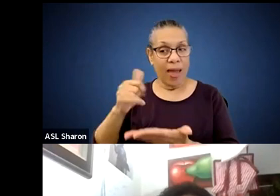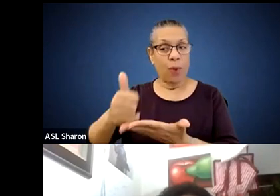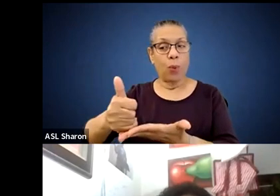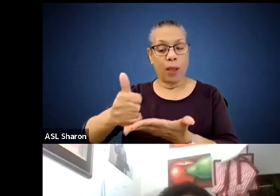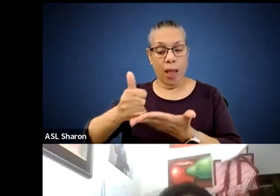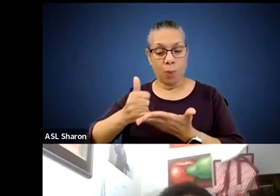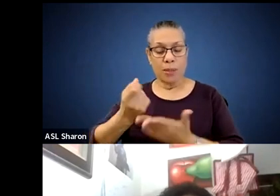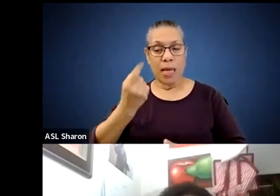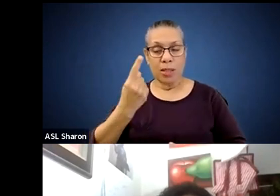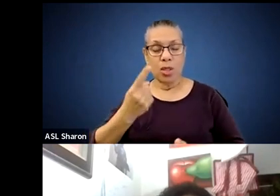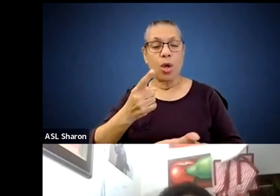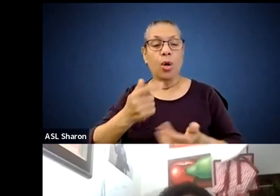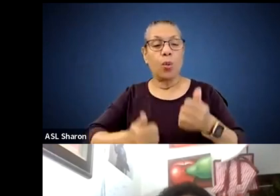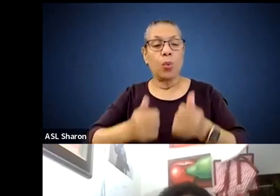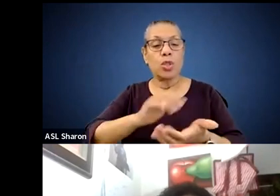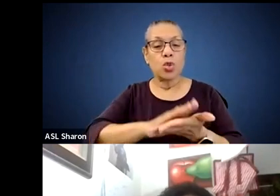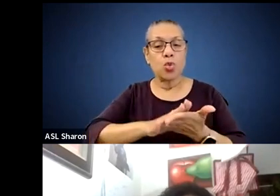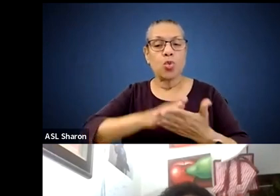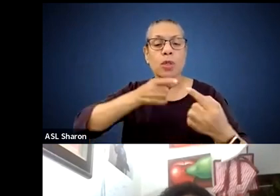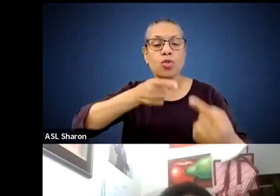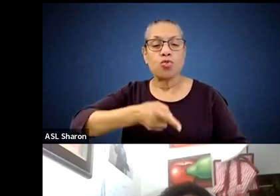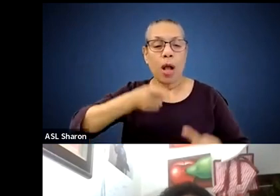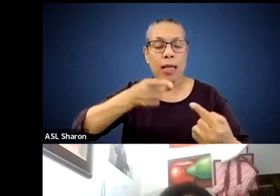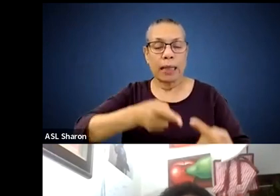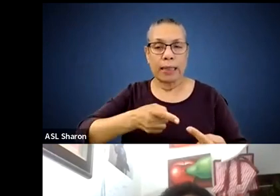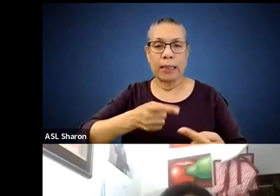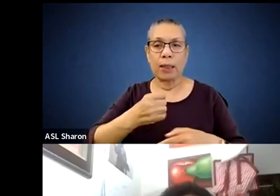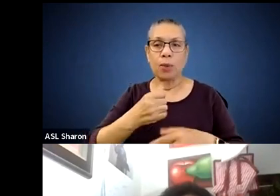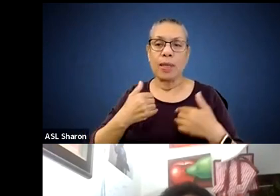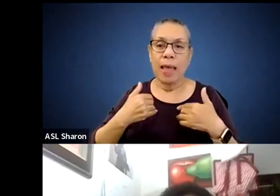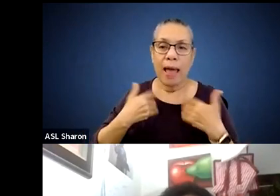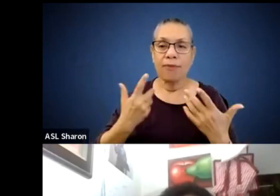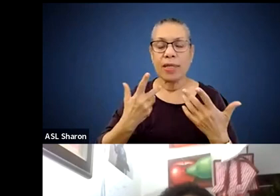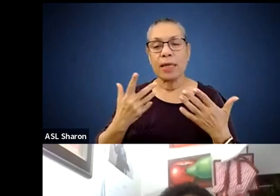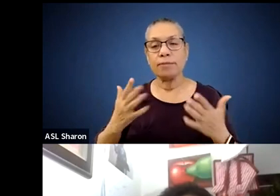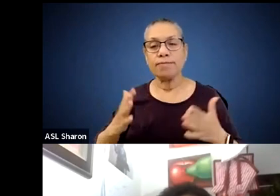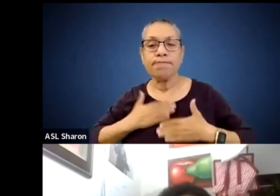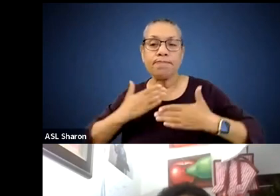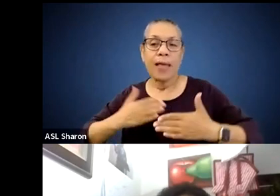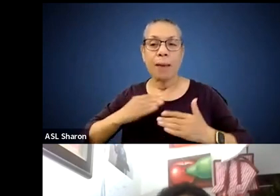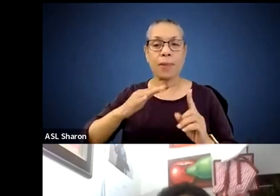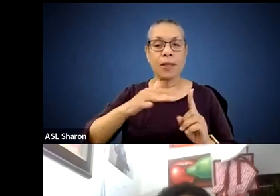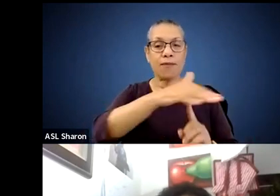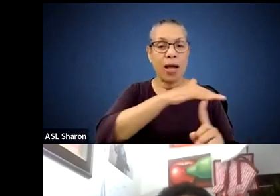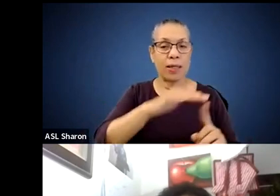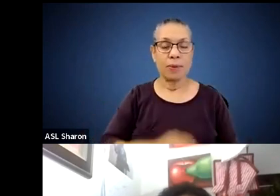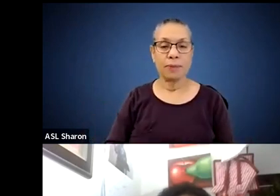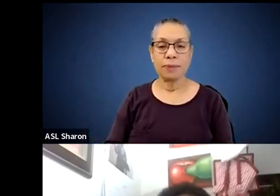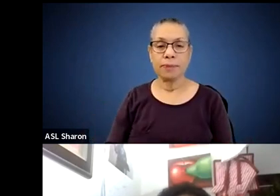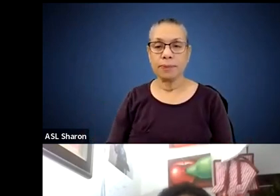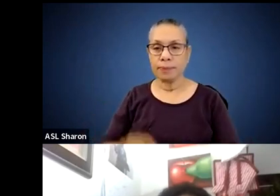schools that may be struggling around creating certain things environment so I believe April's on